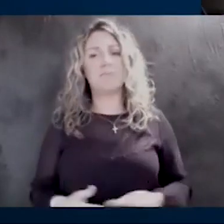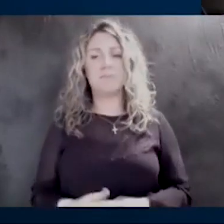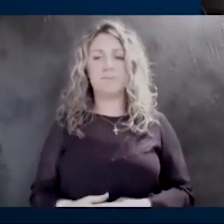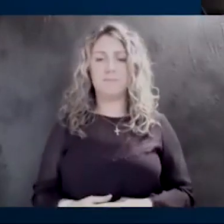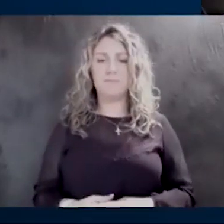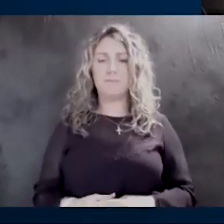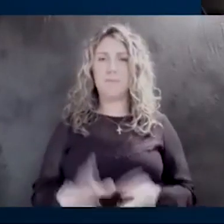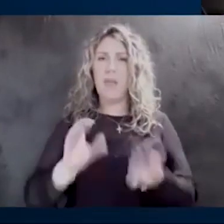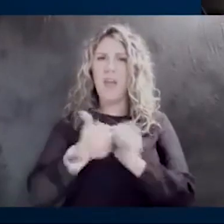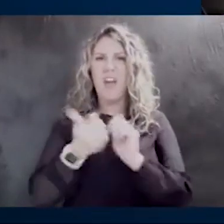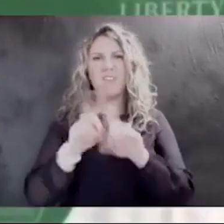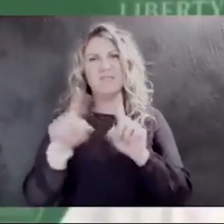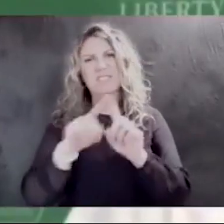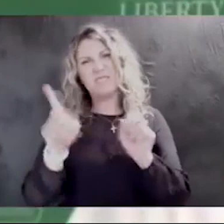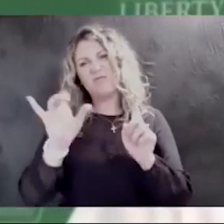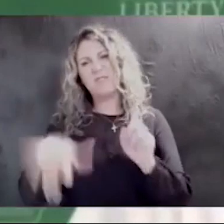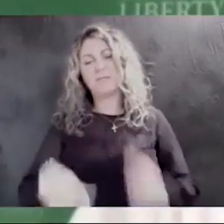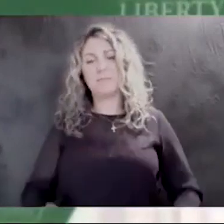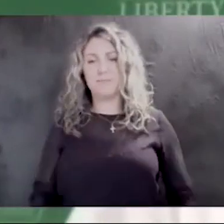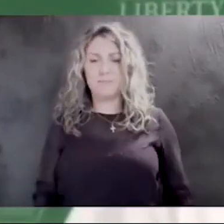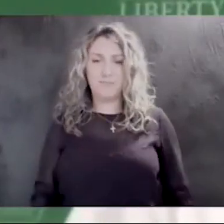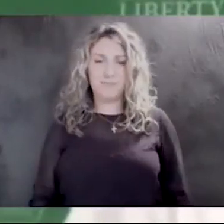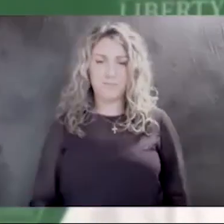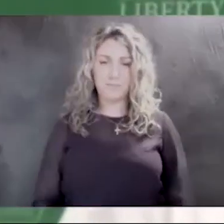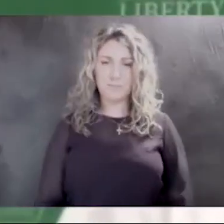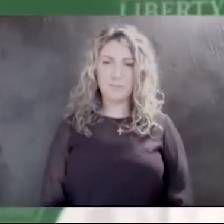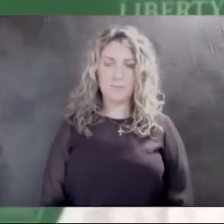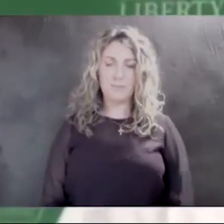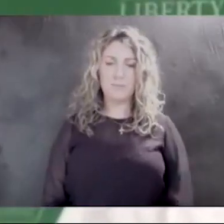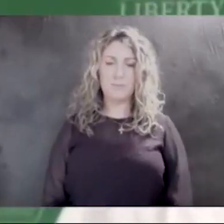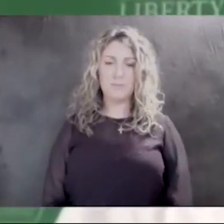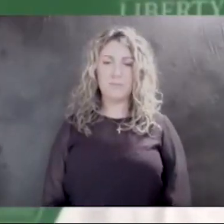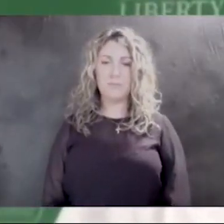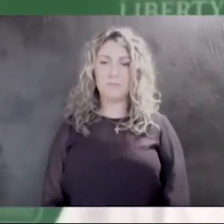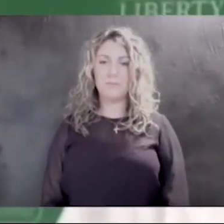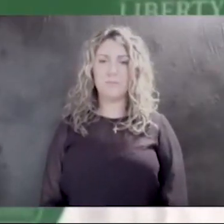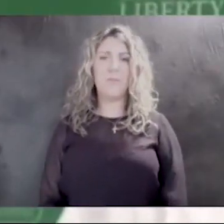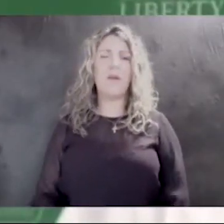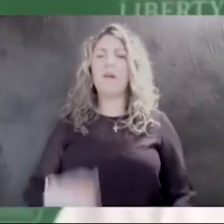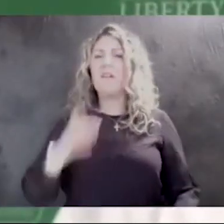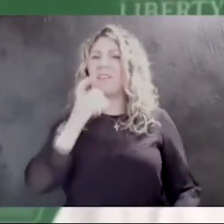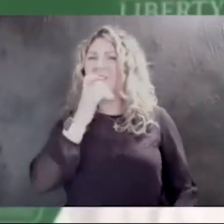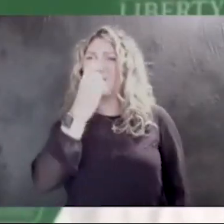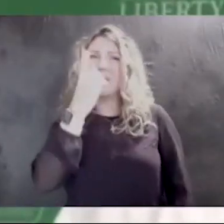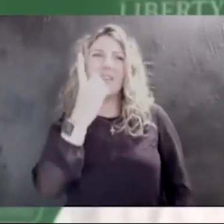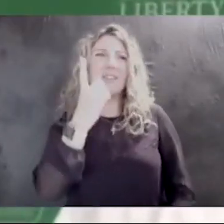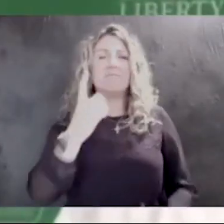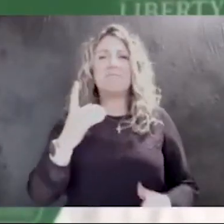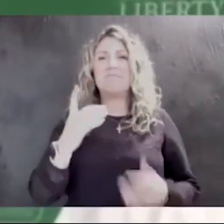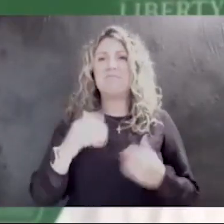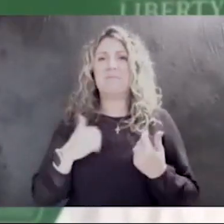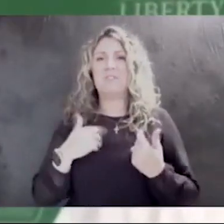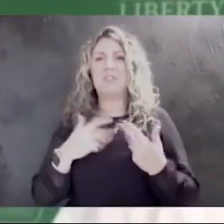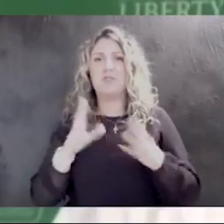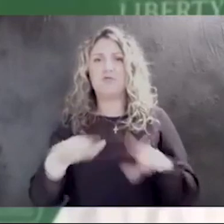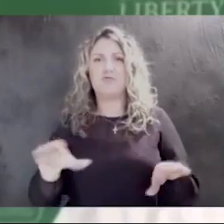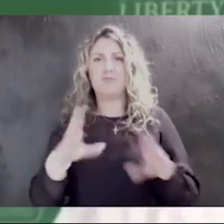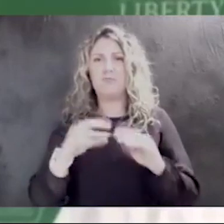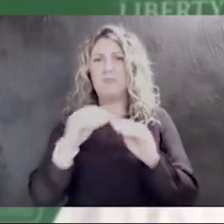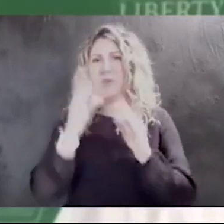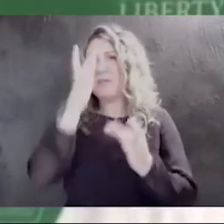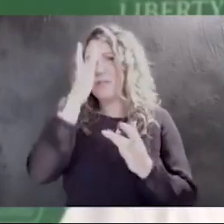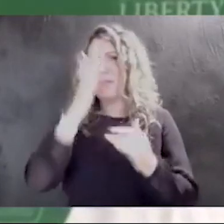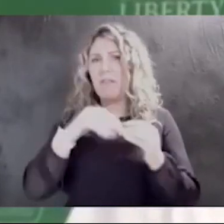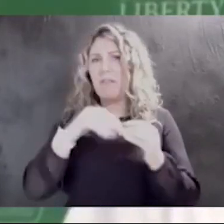in those two areas? Yeah, I don't think the young children are more sick with Delta than